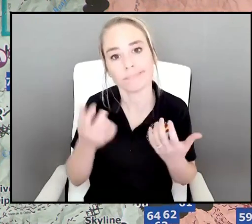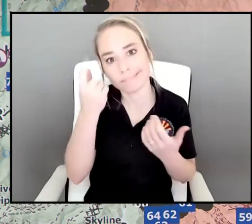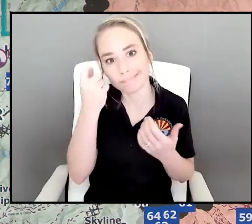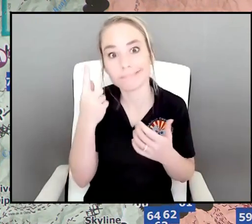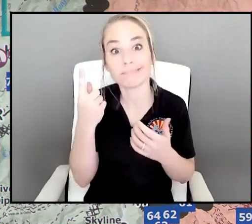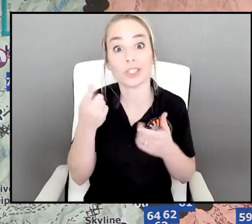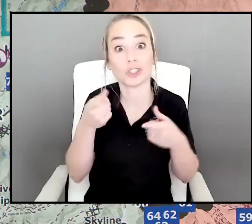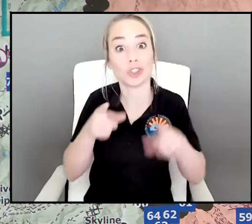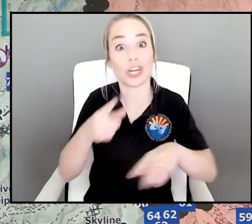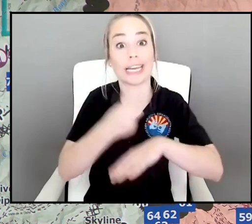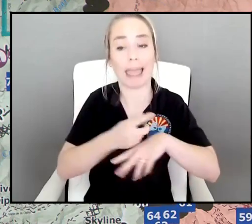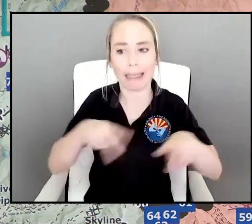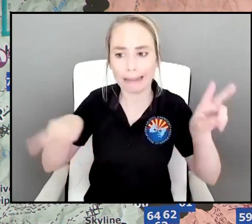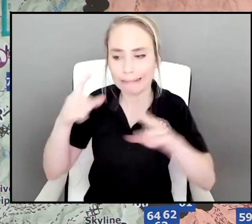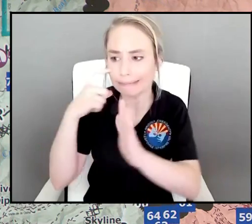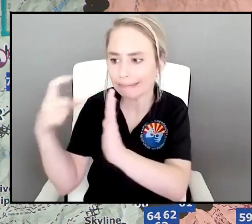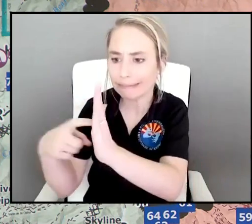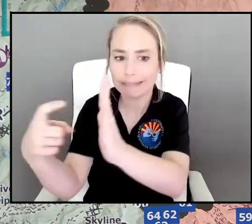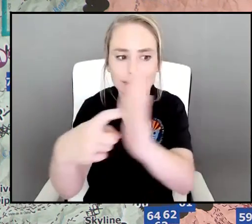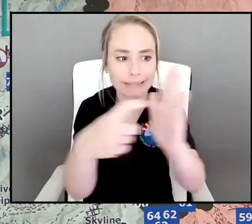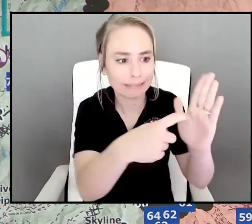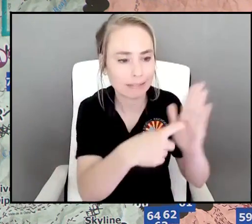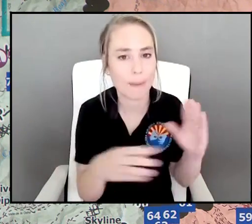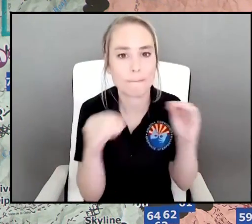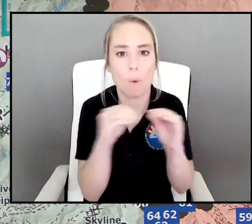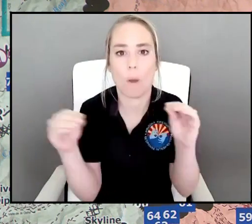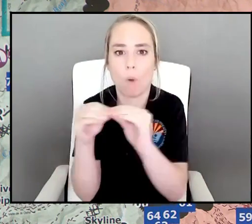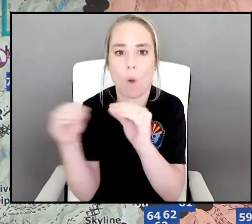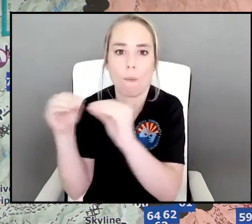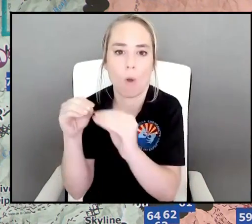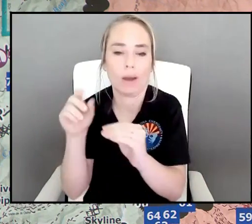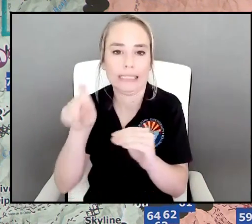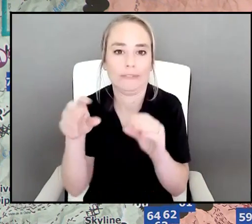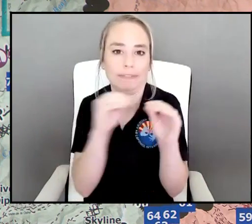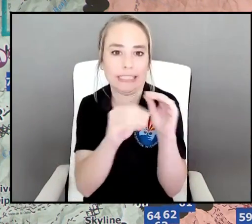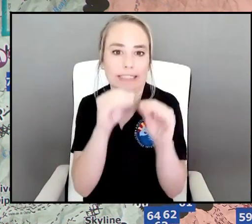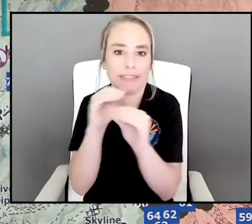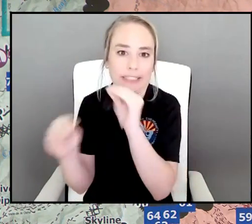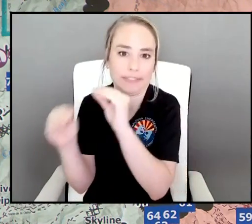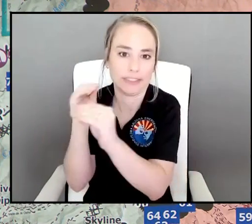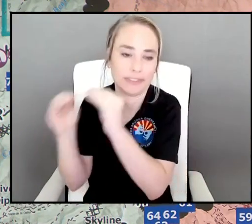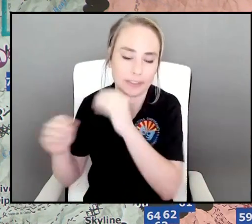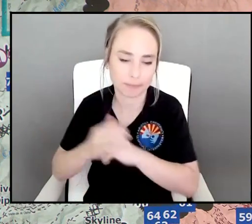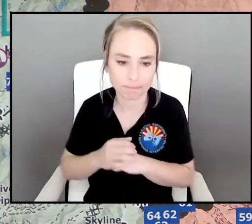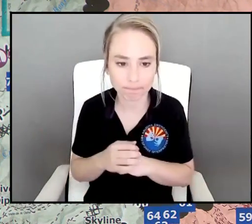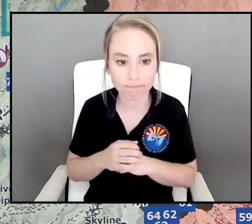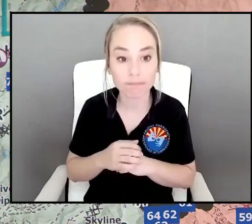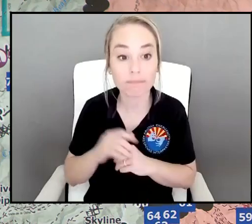the main focus with that division right there is in Upper Guyanas. When it gets onto